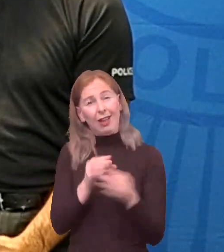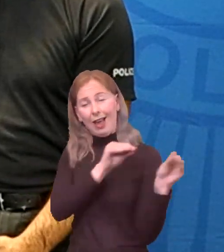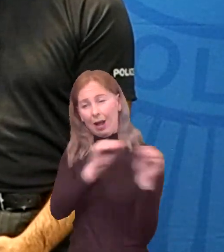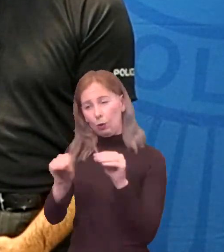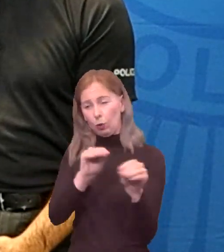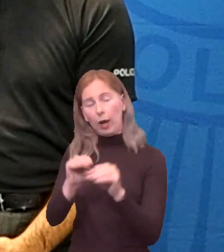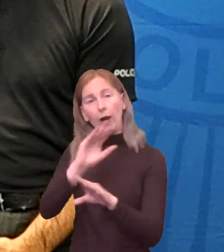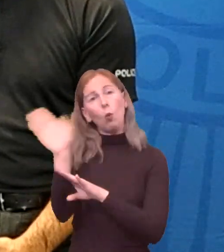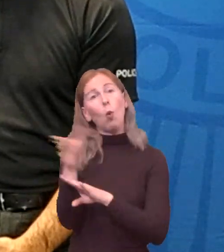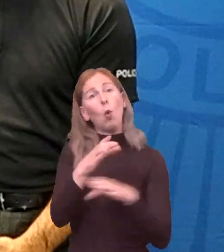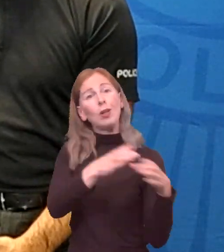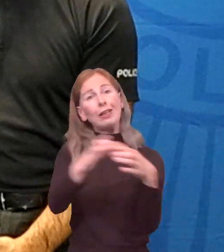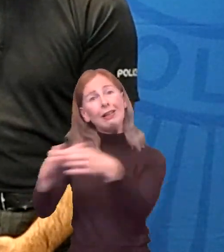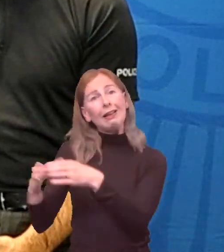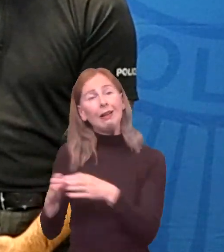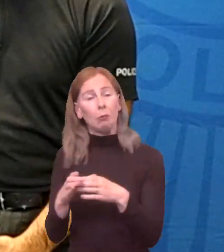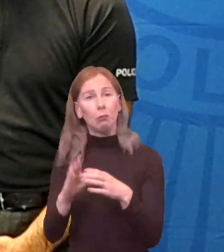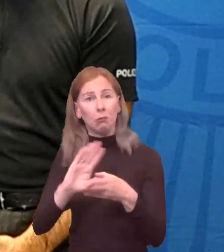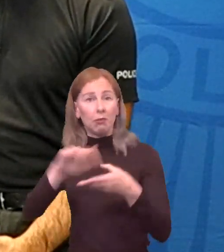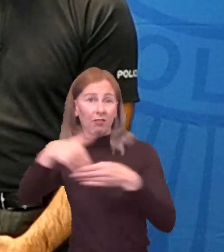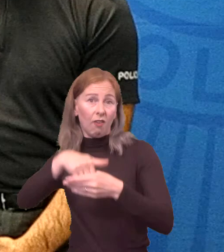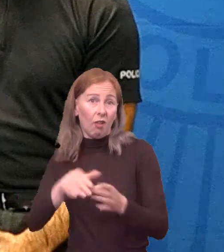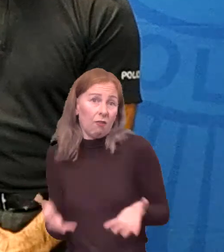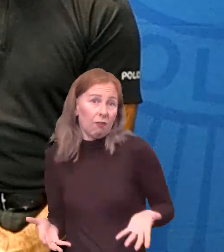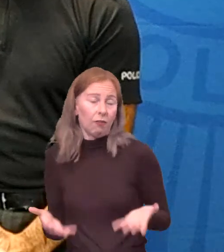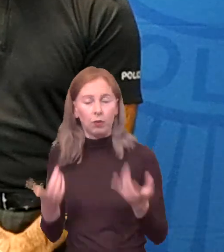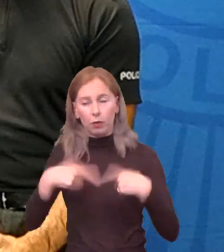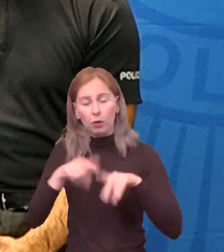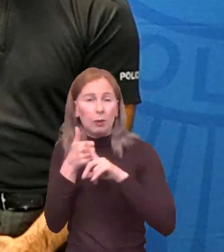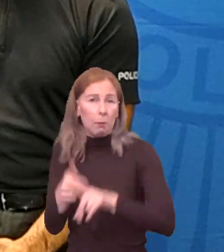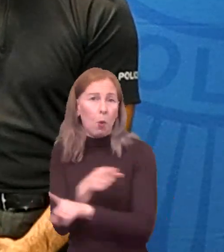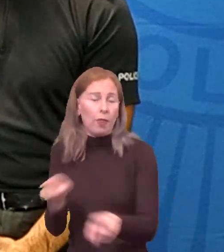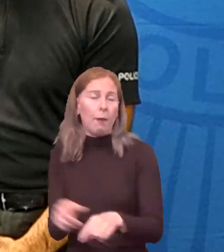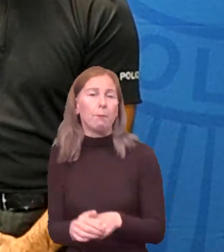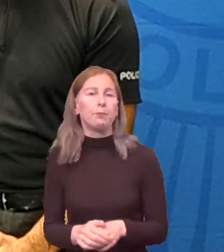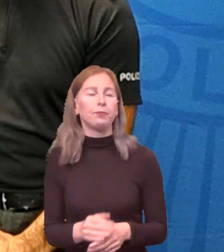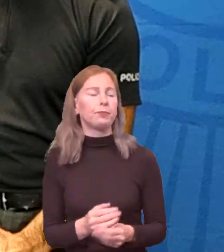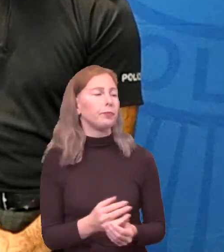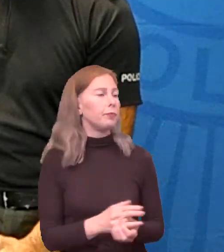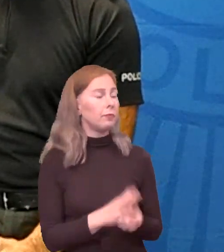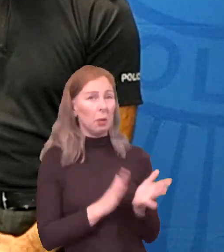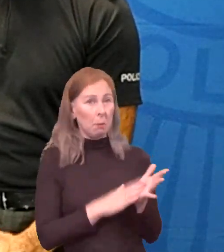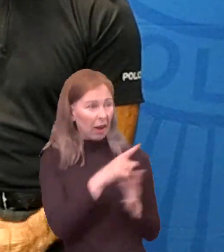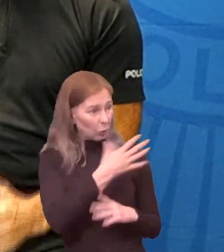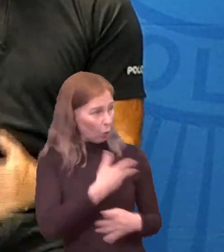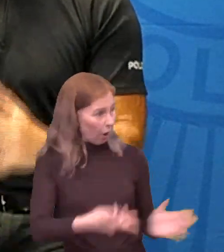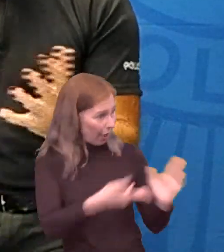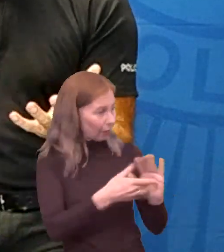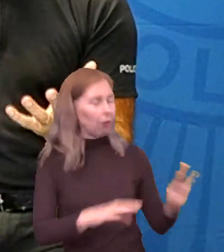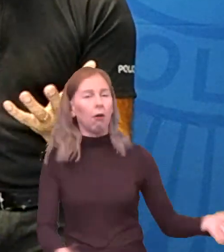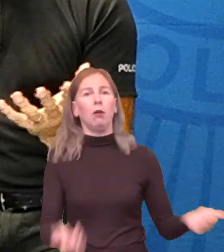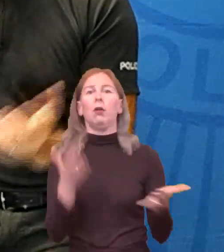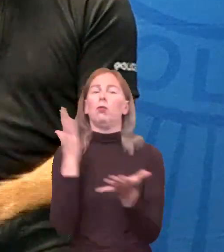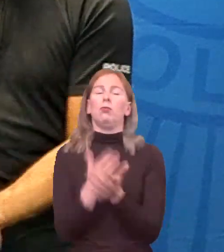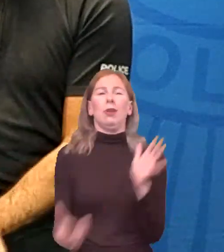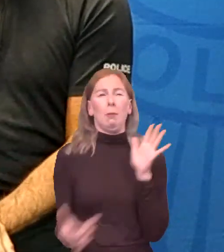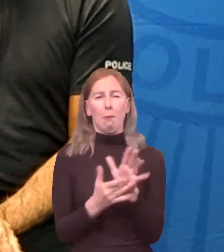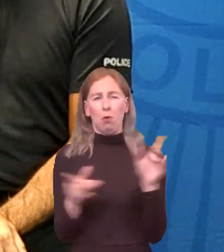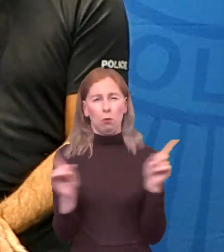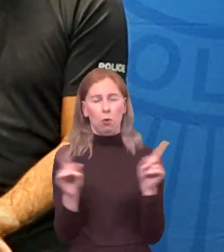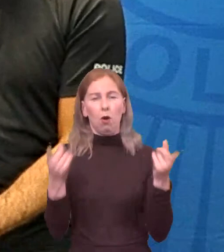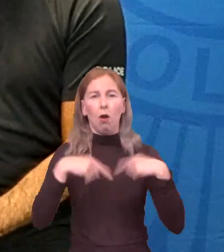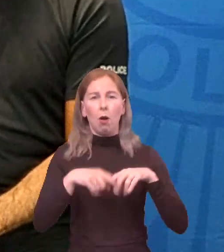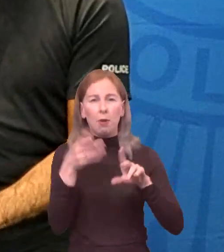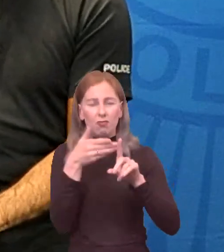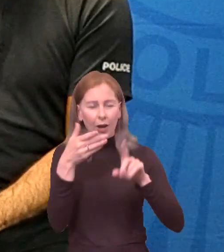overall. I don't know if you want to... The real big key for us is that I recognise that in our region, we're